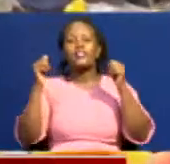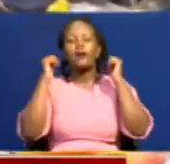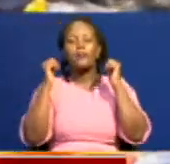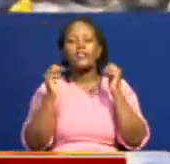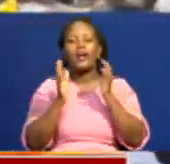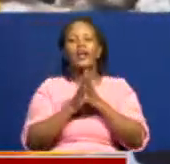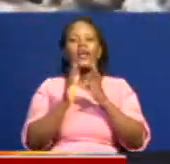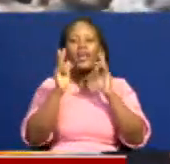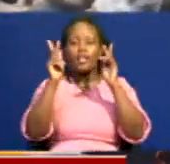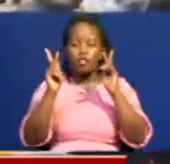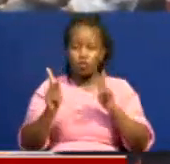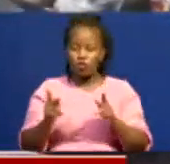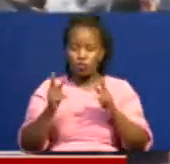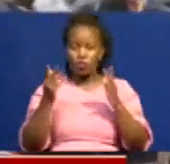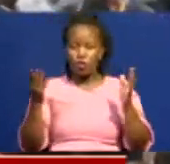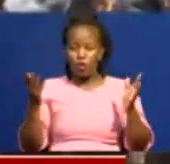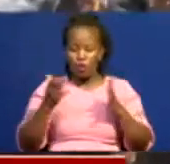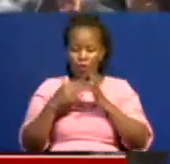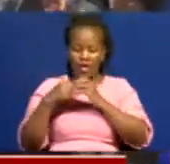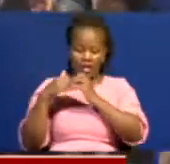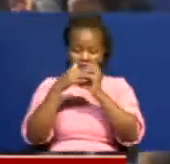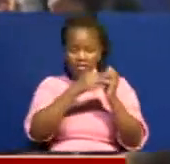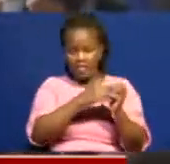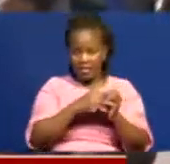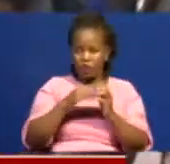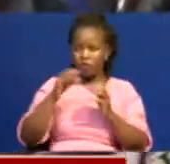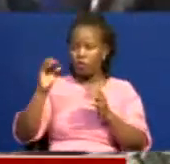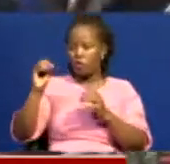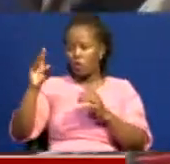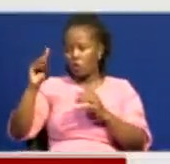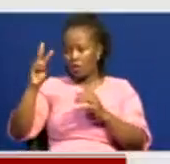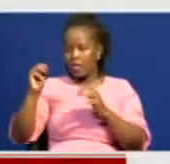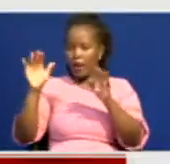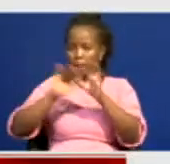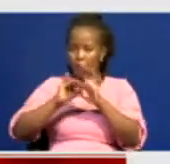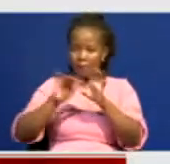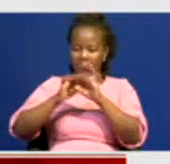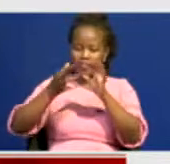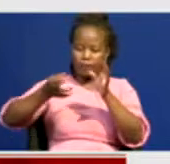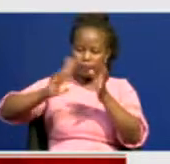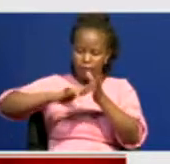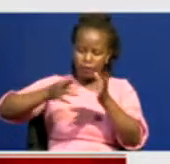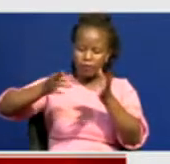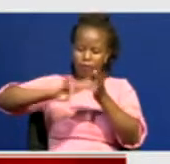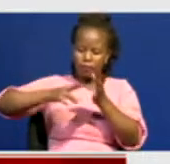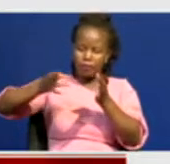where he presided over the Orange Democratic Movement's membership drive.